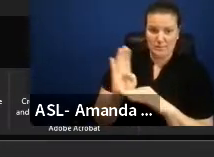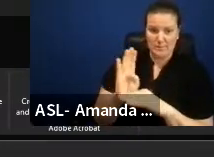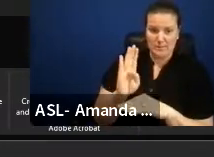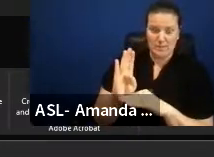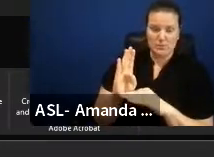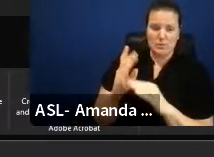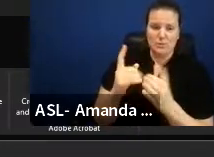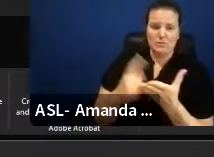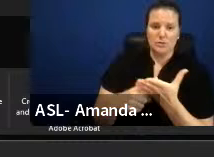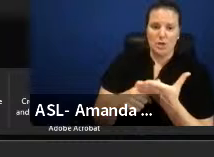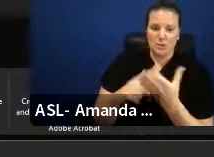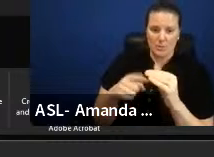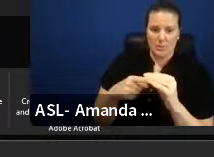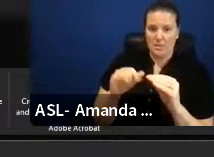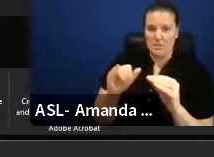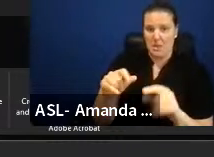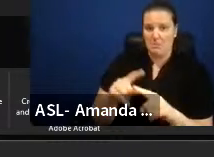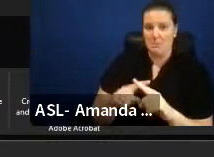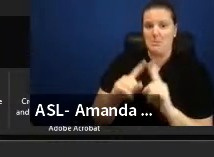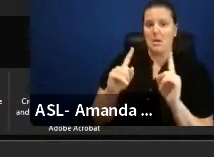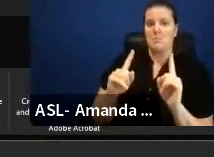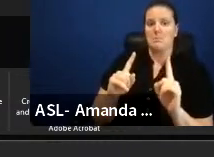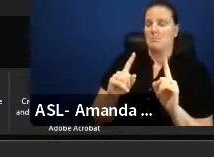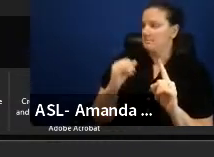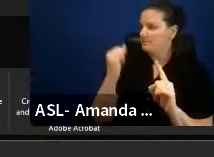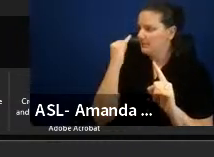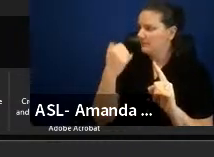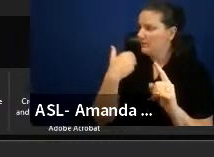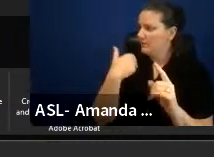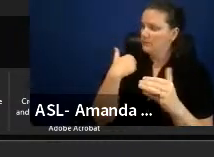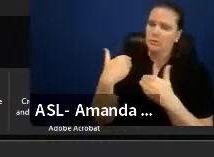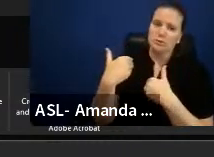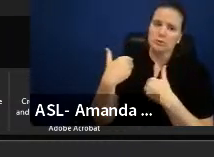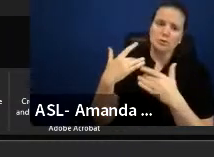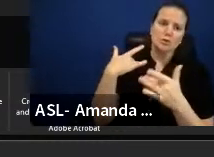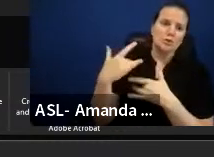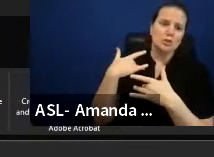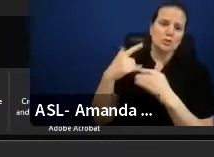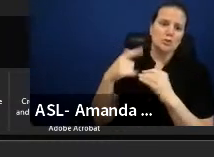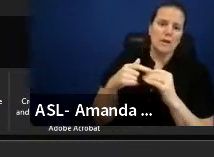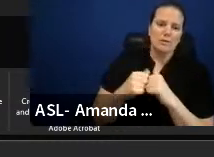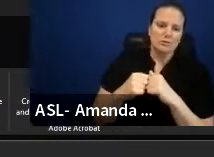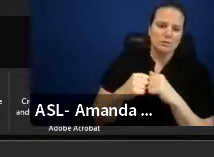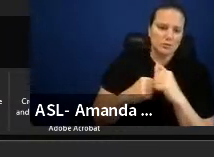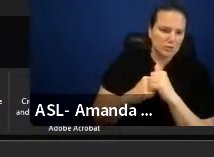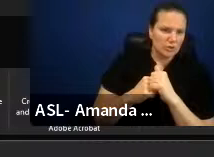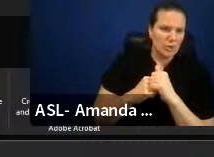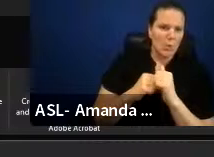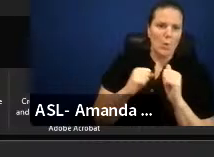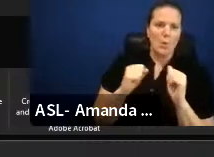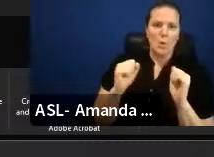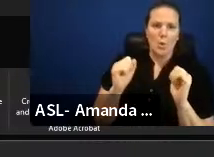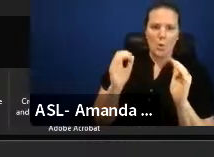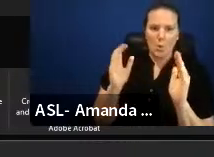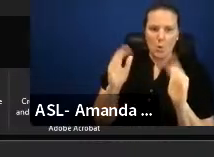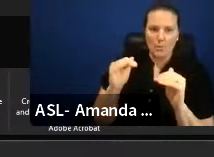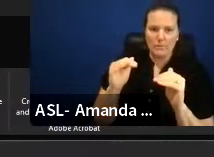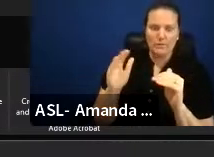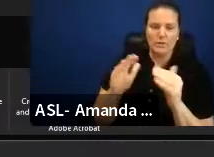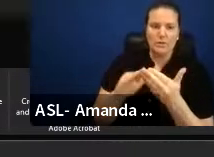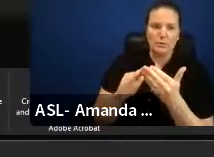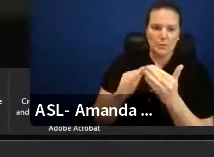talked about, but if there are concerns about the construction, hopefully these